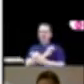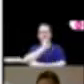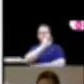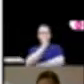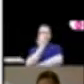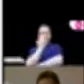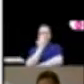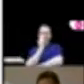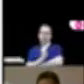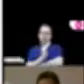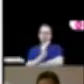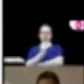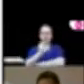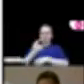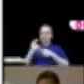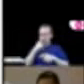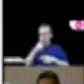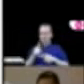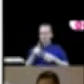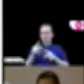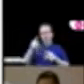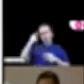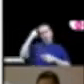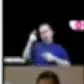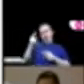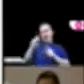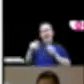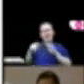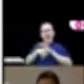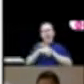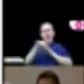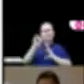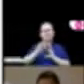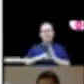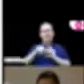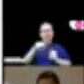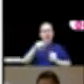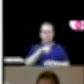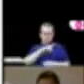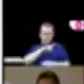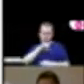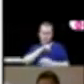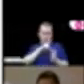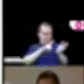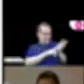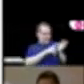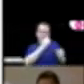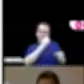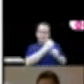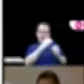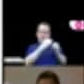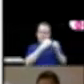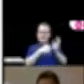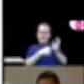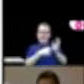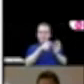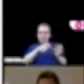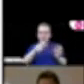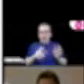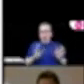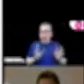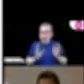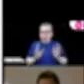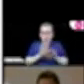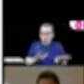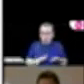when it comes to asylum seekers, because it doesn't matter whether they're LGBT plus or they're just simple asylum seekers,